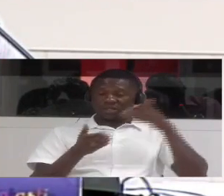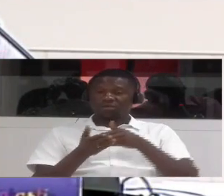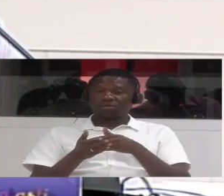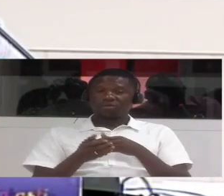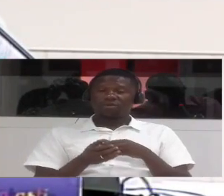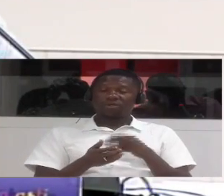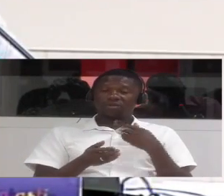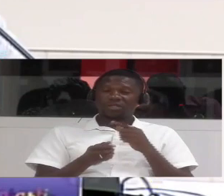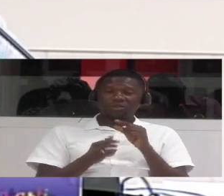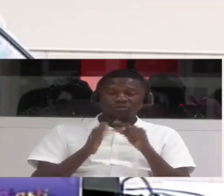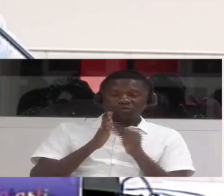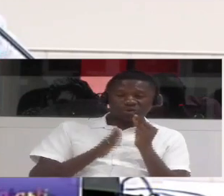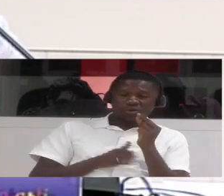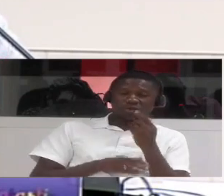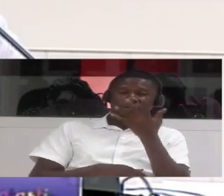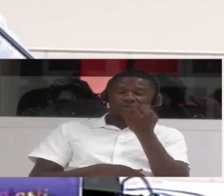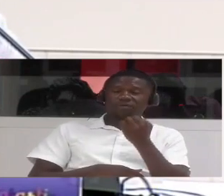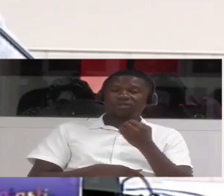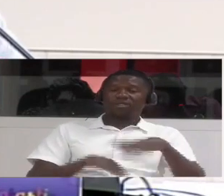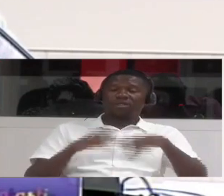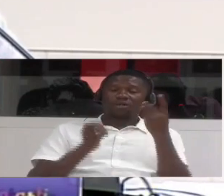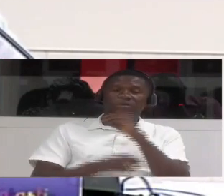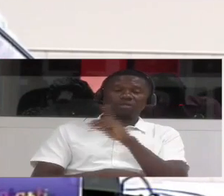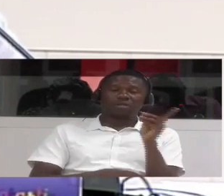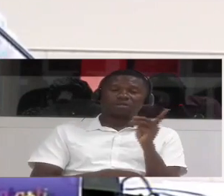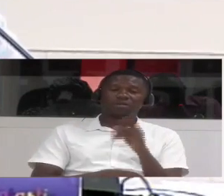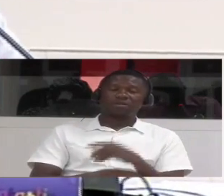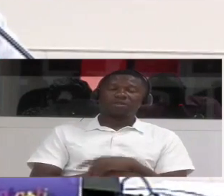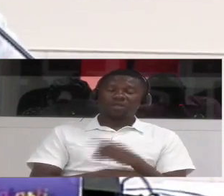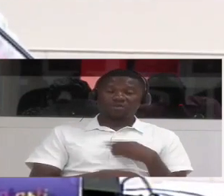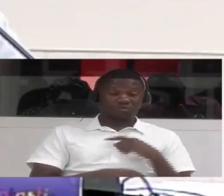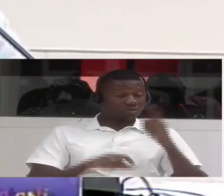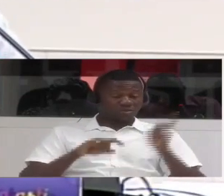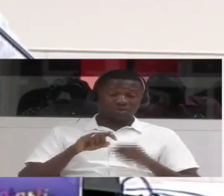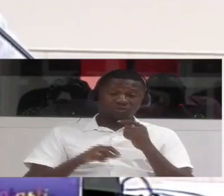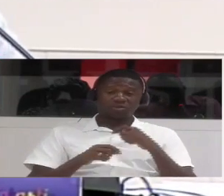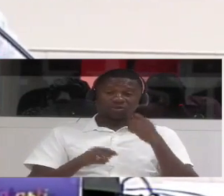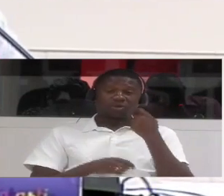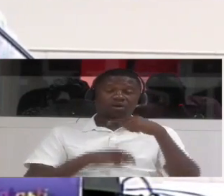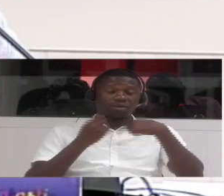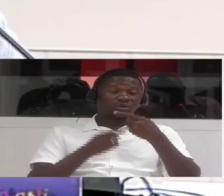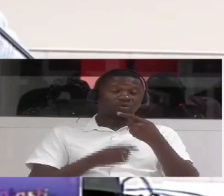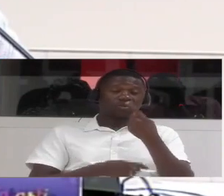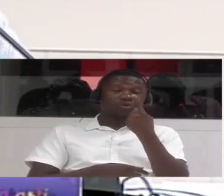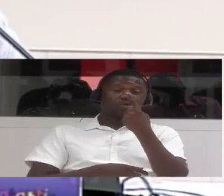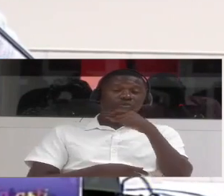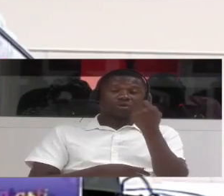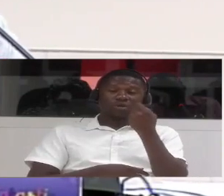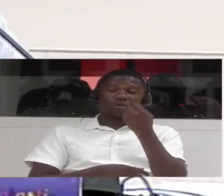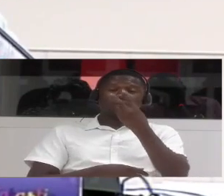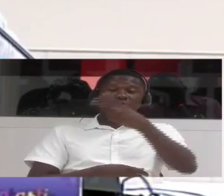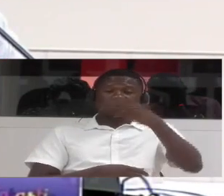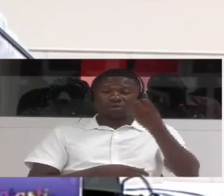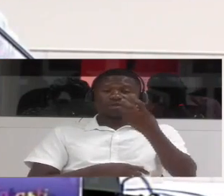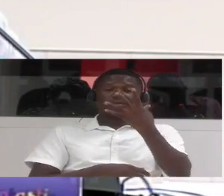a minimum of $50,000, and then you could be fined up to $250,000. And in terms